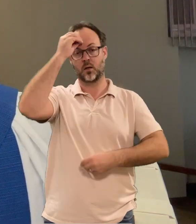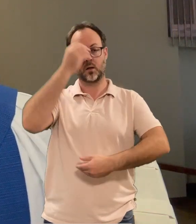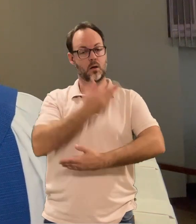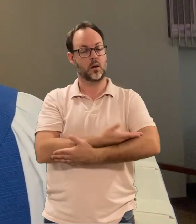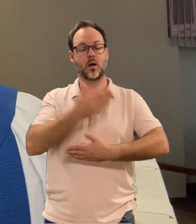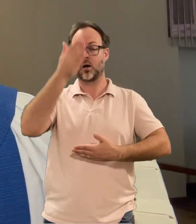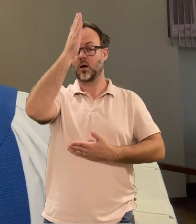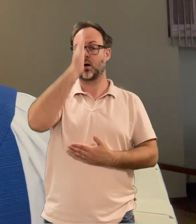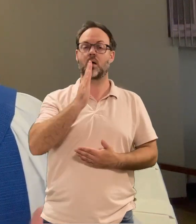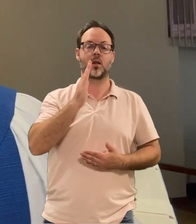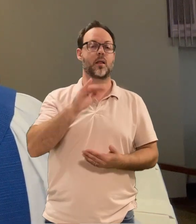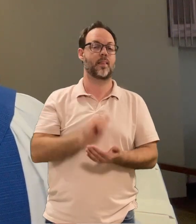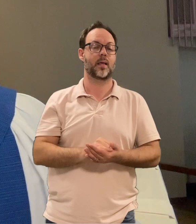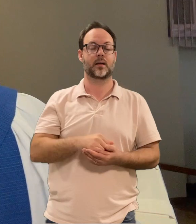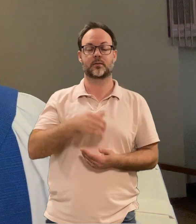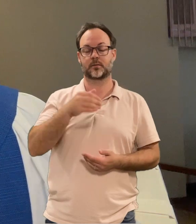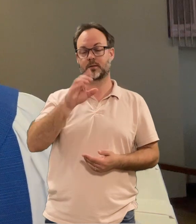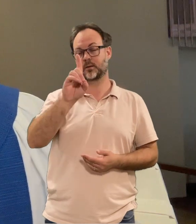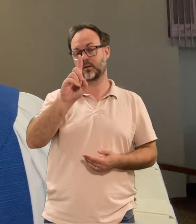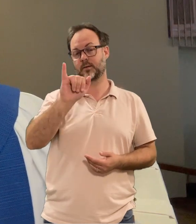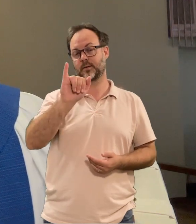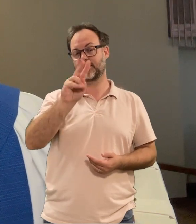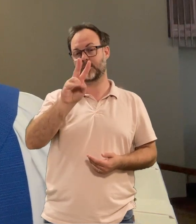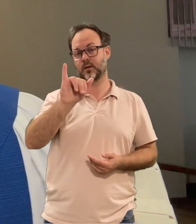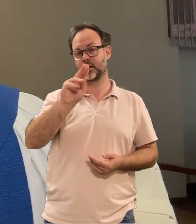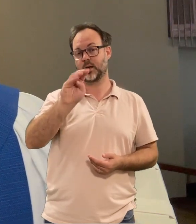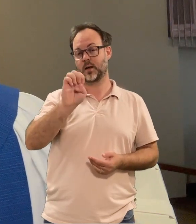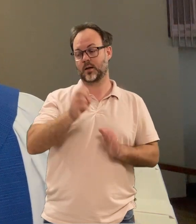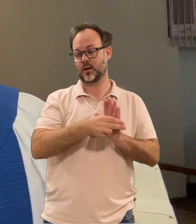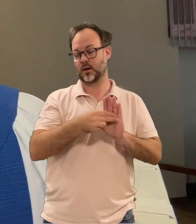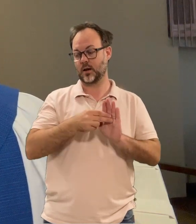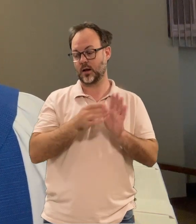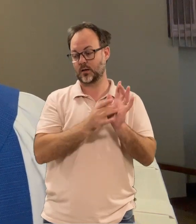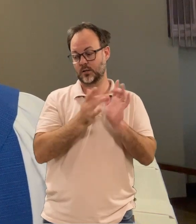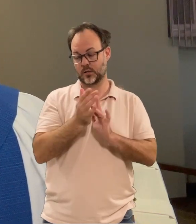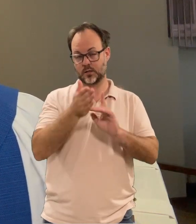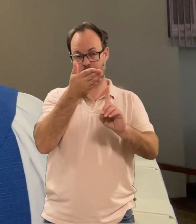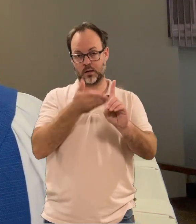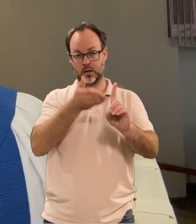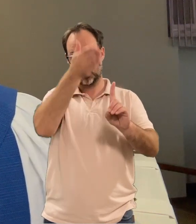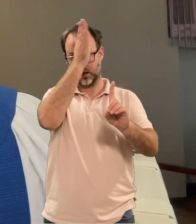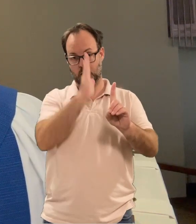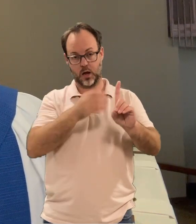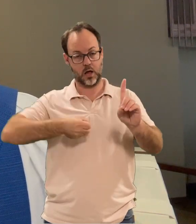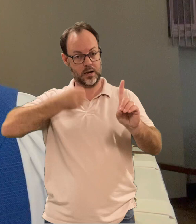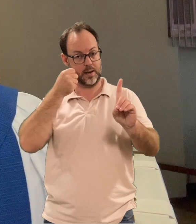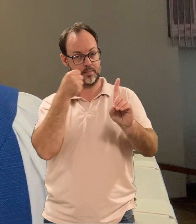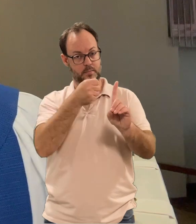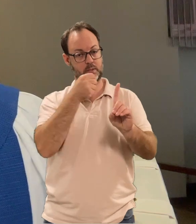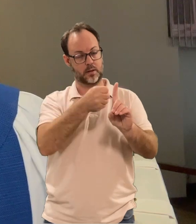God. The Son of God is a divine title that shows that Jesus